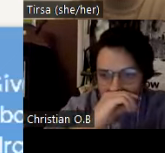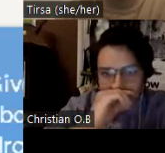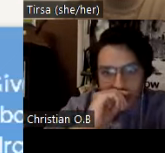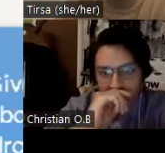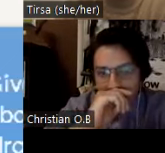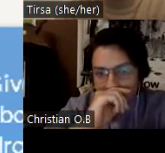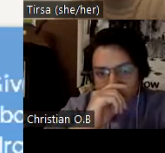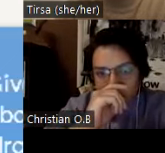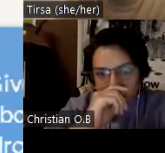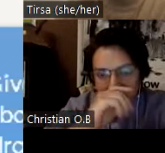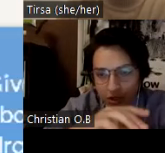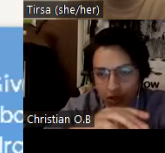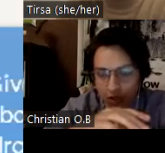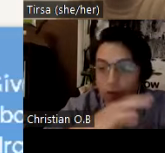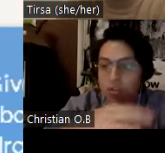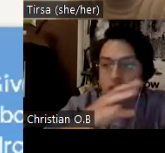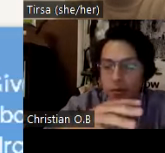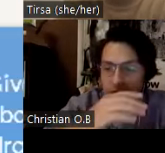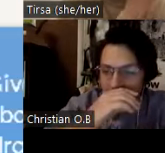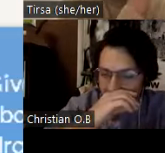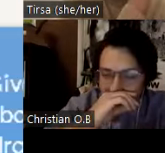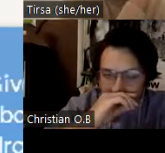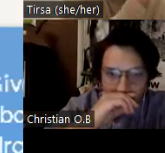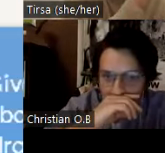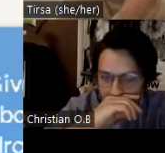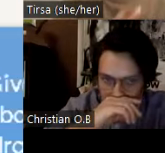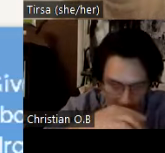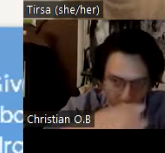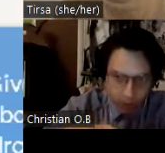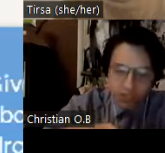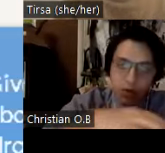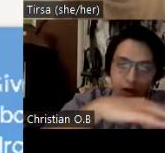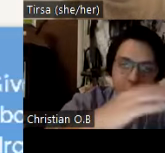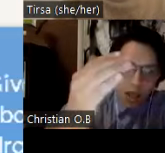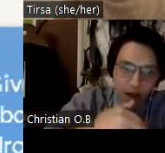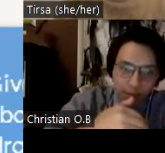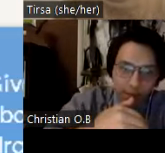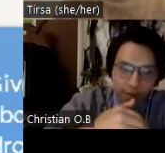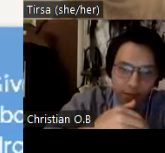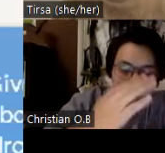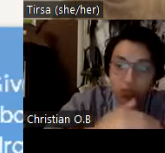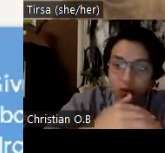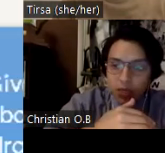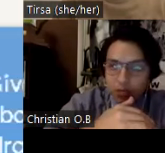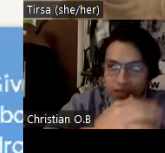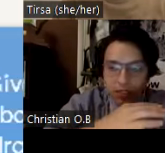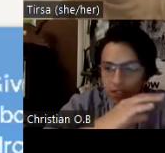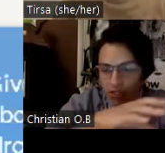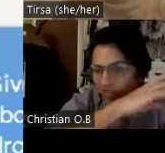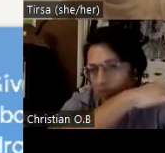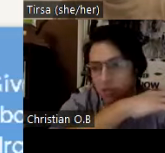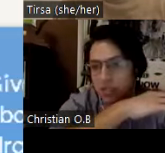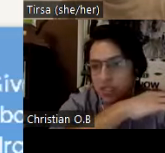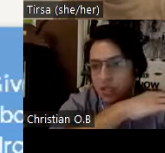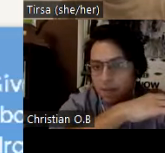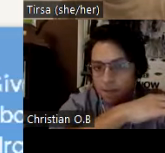we first proposed this, but the structure, there's other proposals on the table as well, which I'm sure we'll get to. But this one is basically just the